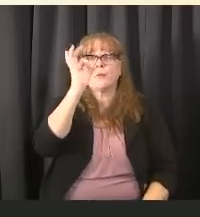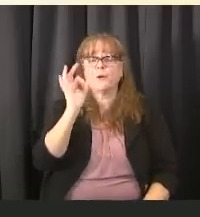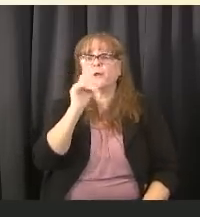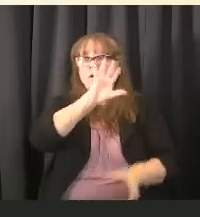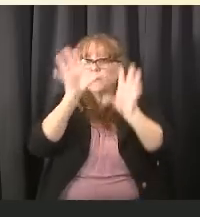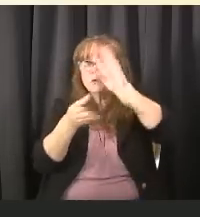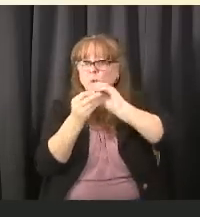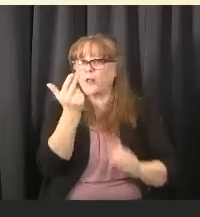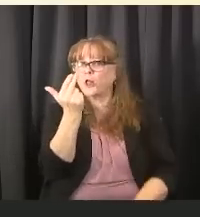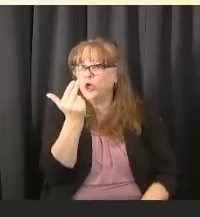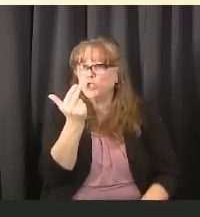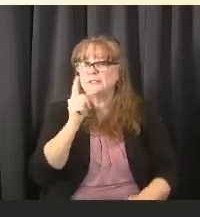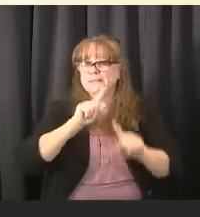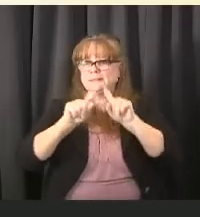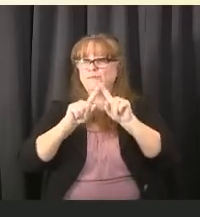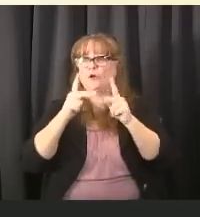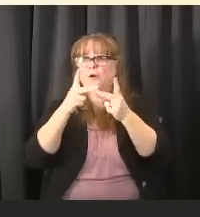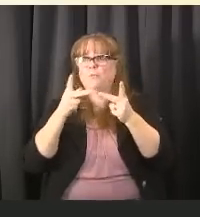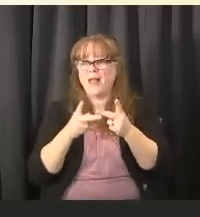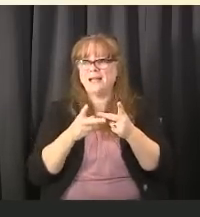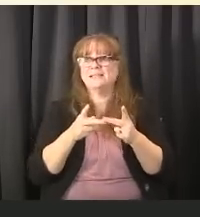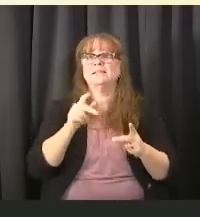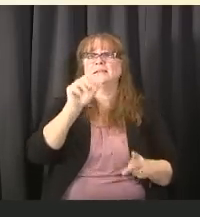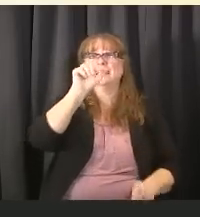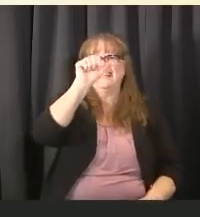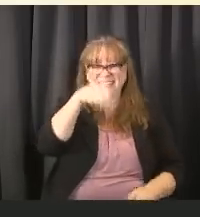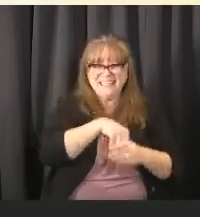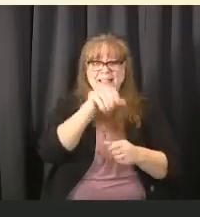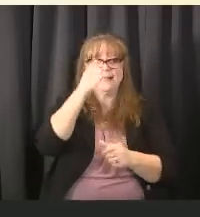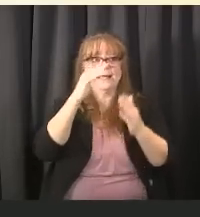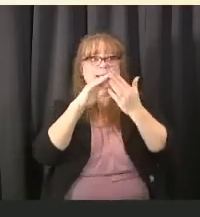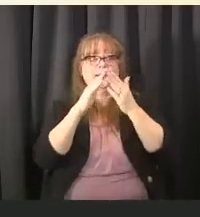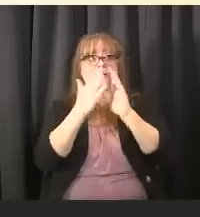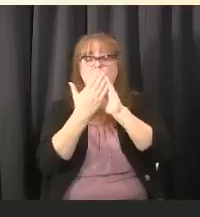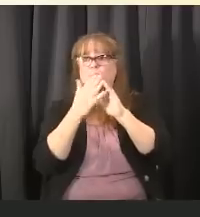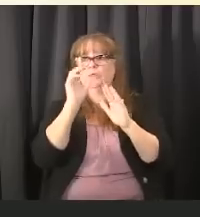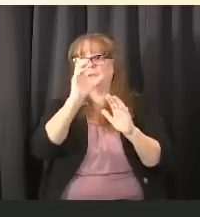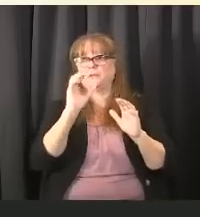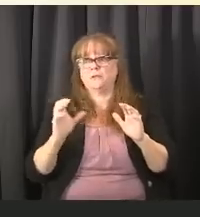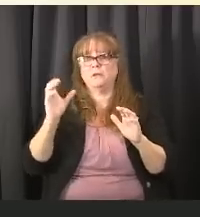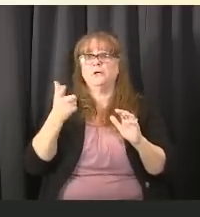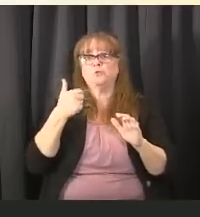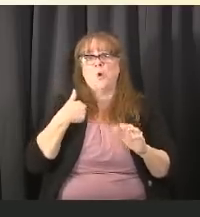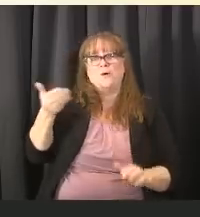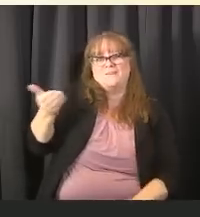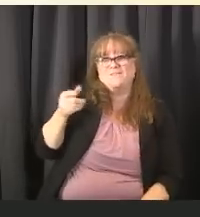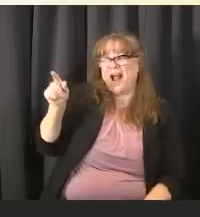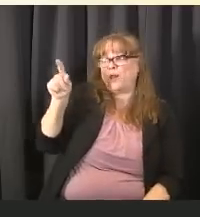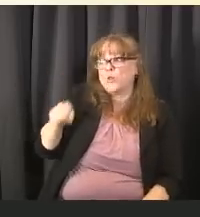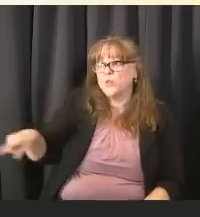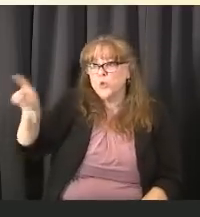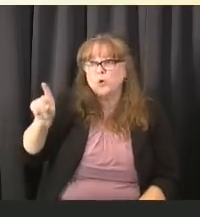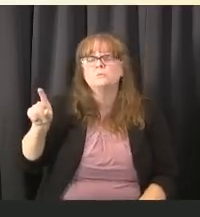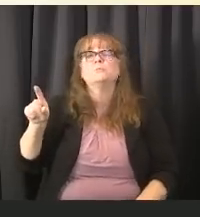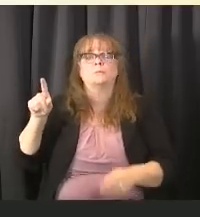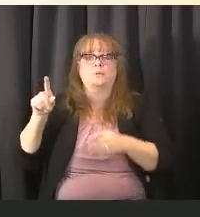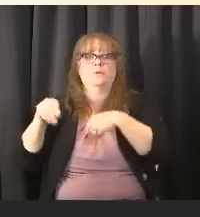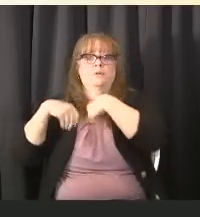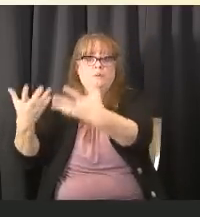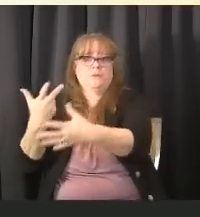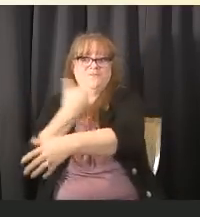offering vaccinations in all 10 of those communities at this point in time. Up to date,